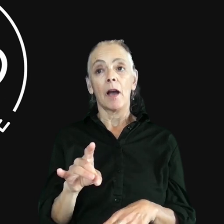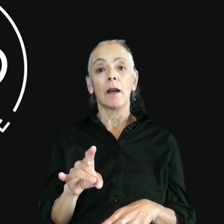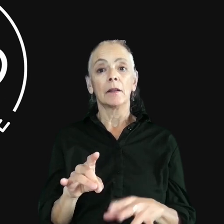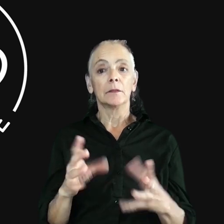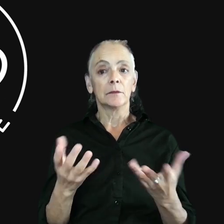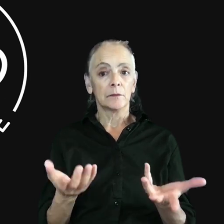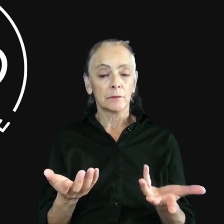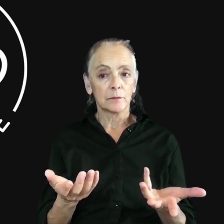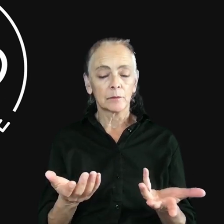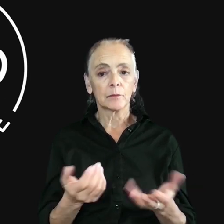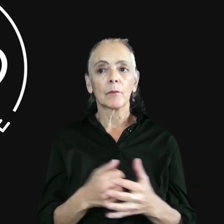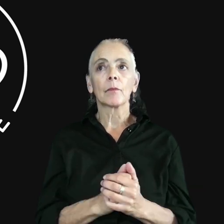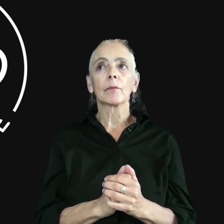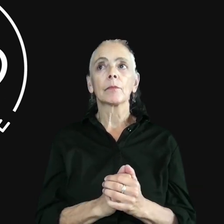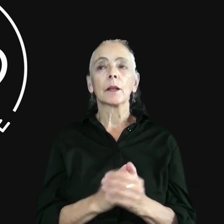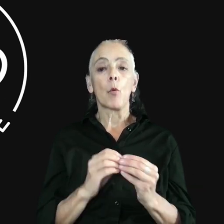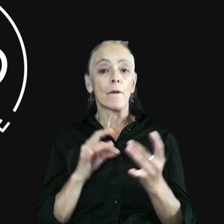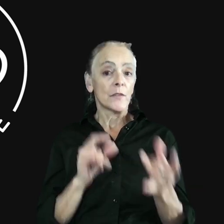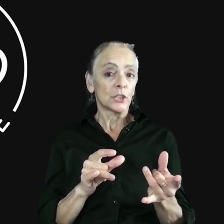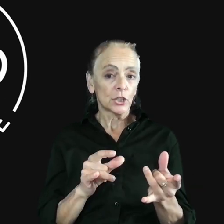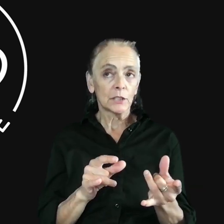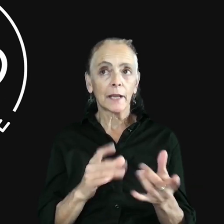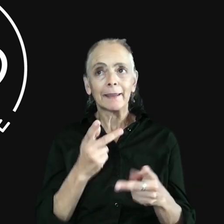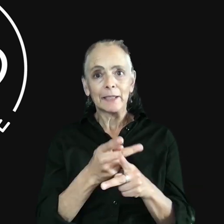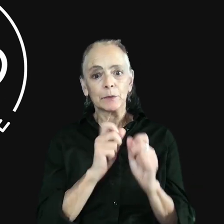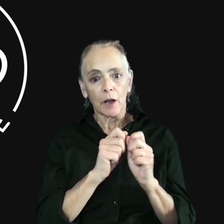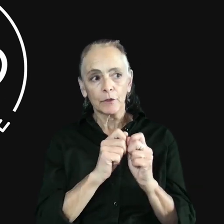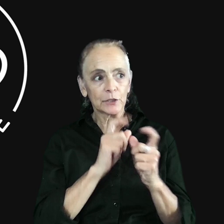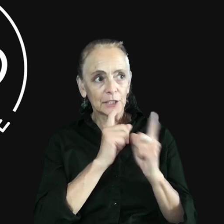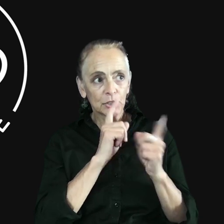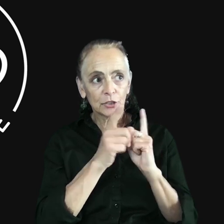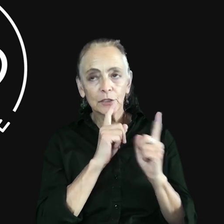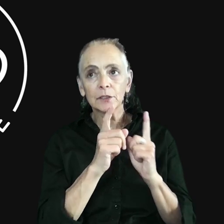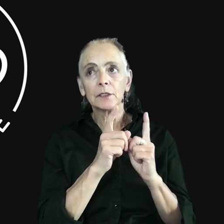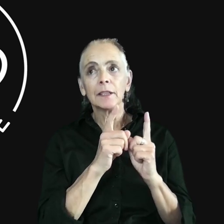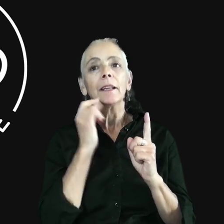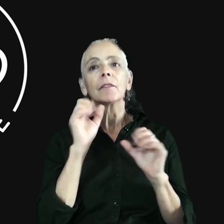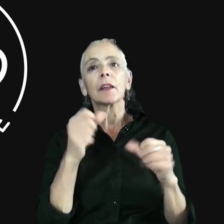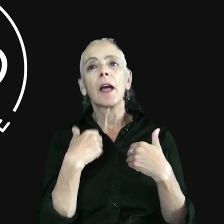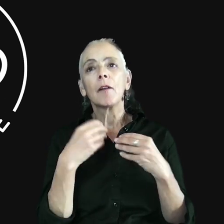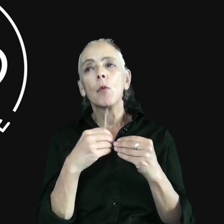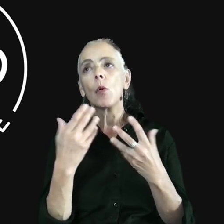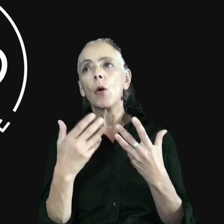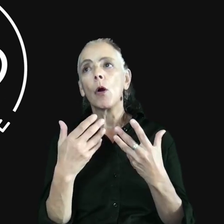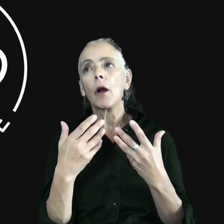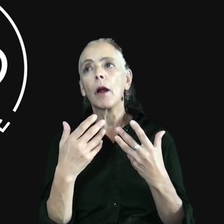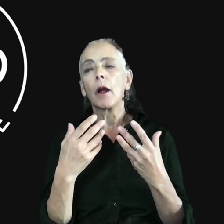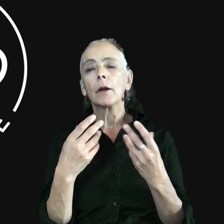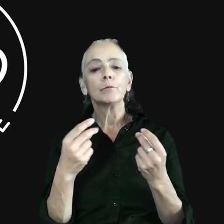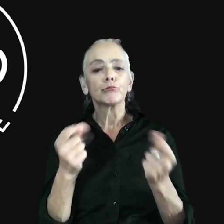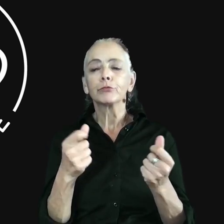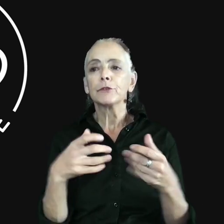more efficient and kind of keeps the conversation going when they can have more kind of a quick ad hoc